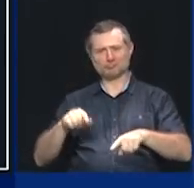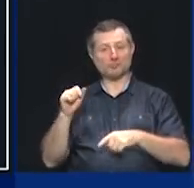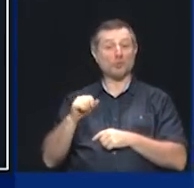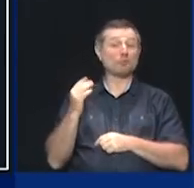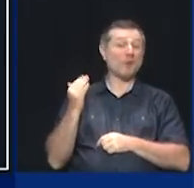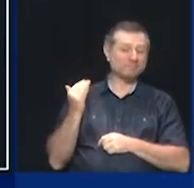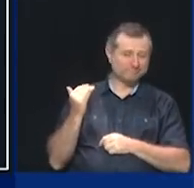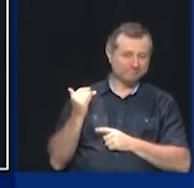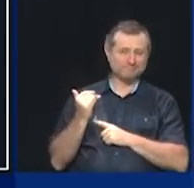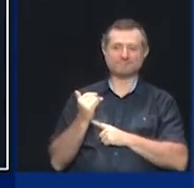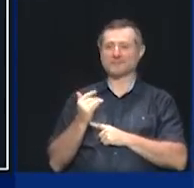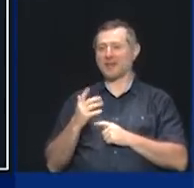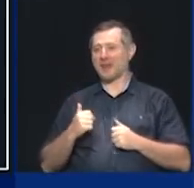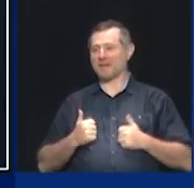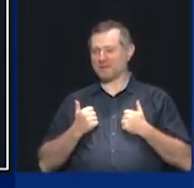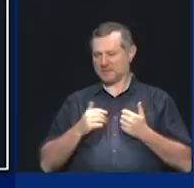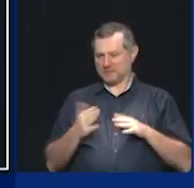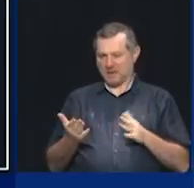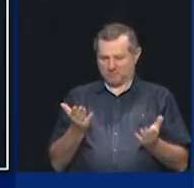of life and death.